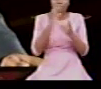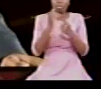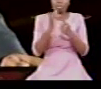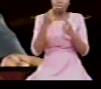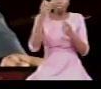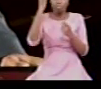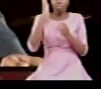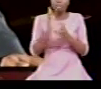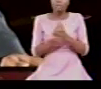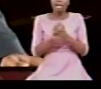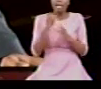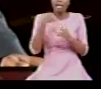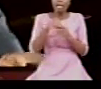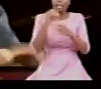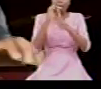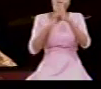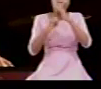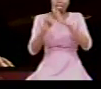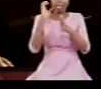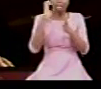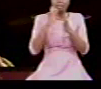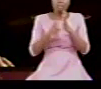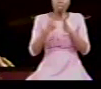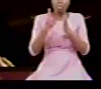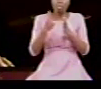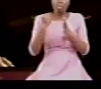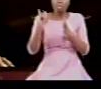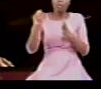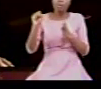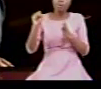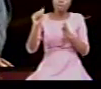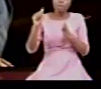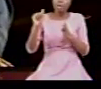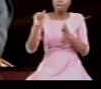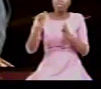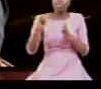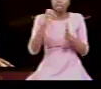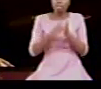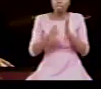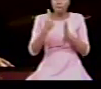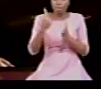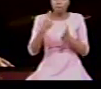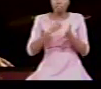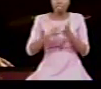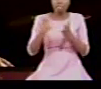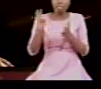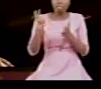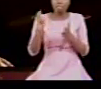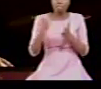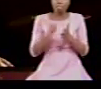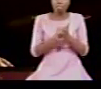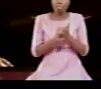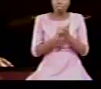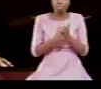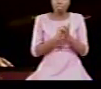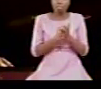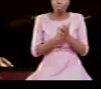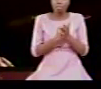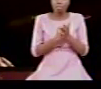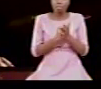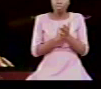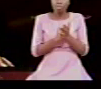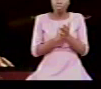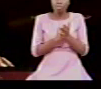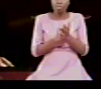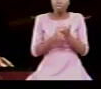God. In Isaiah 1, verse 16, you newcomers, listen and hear the